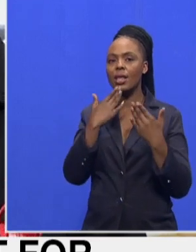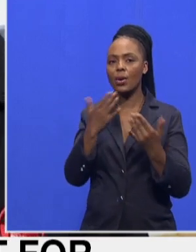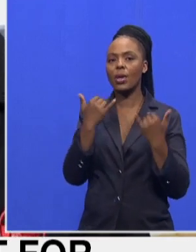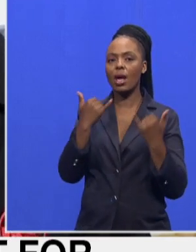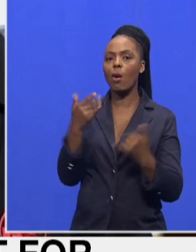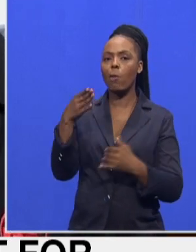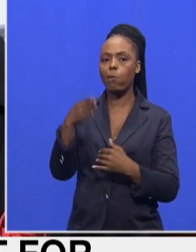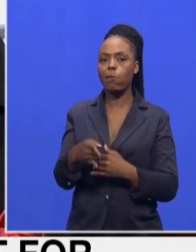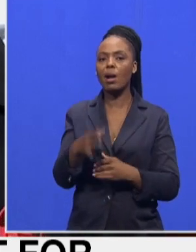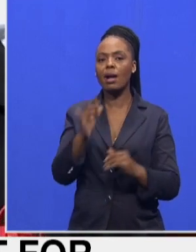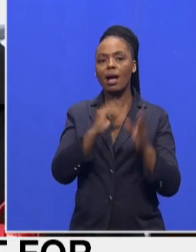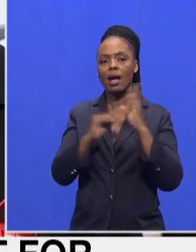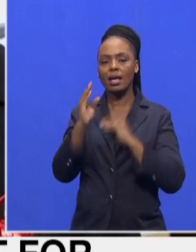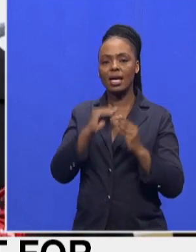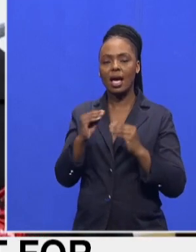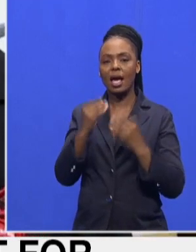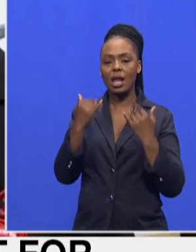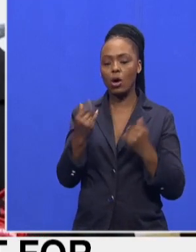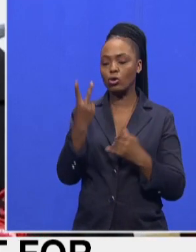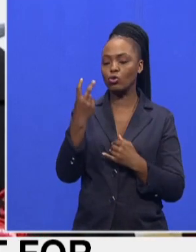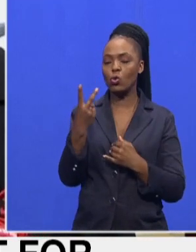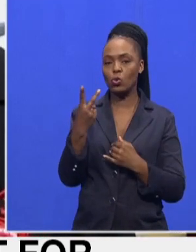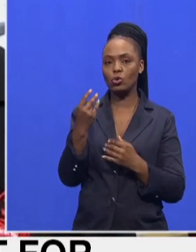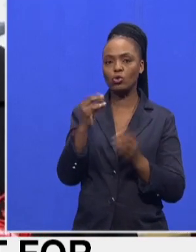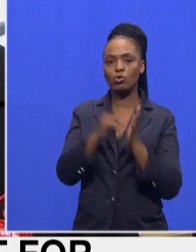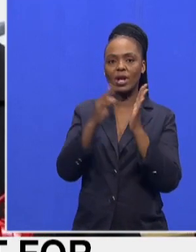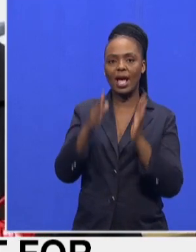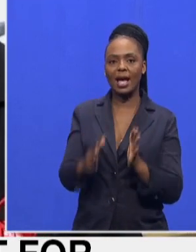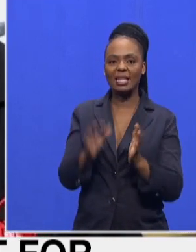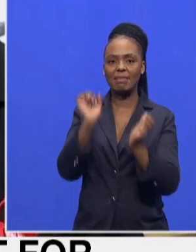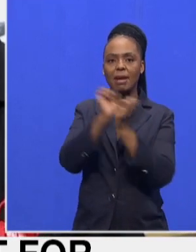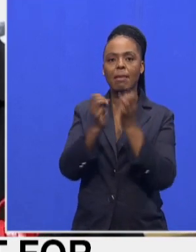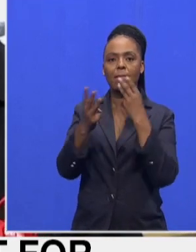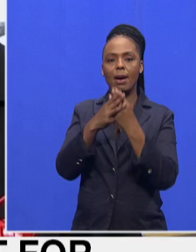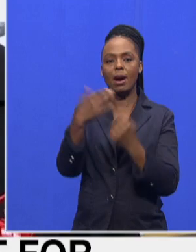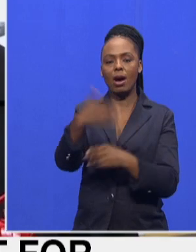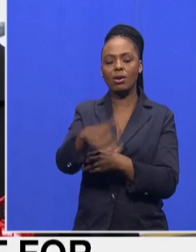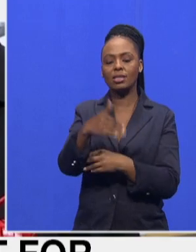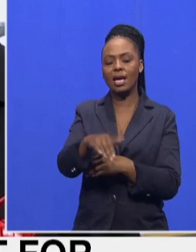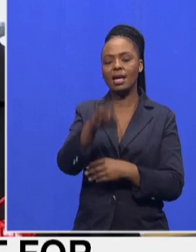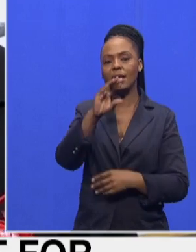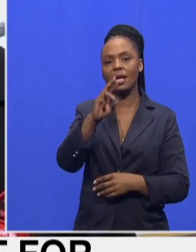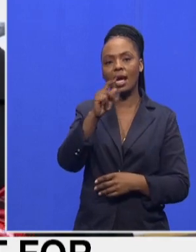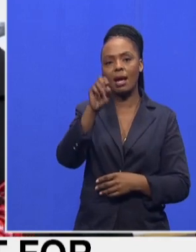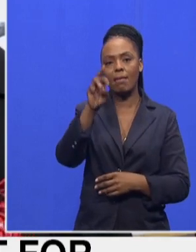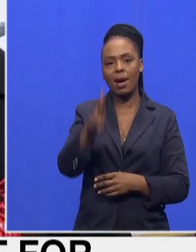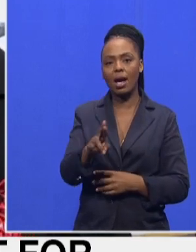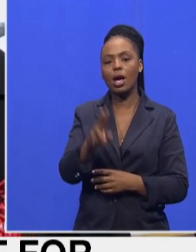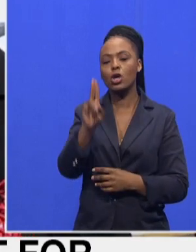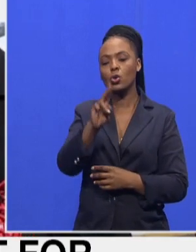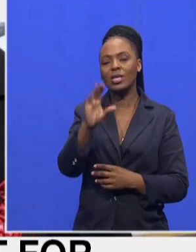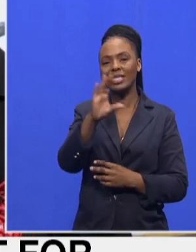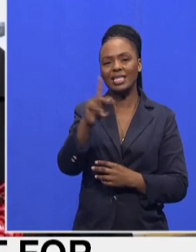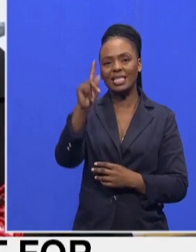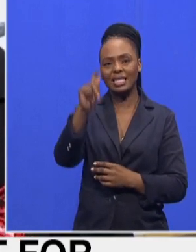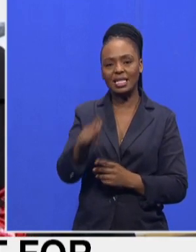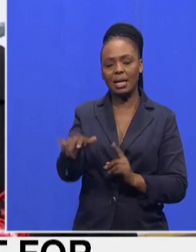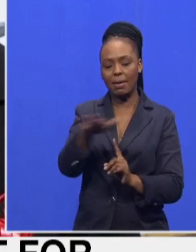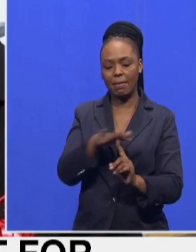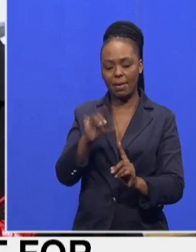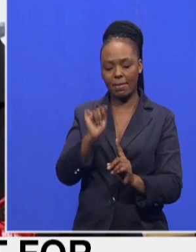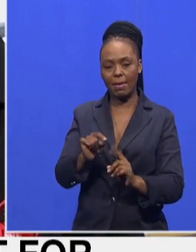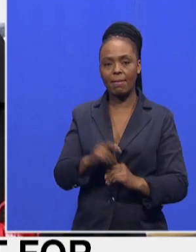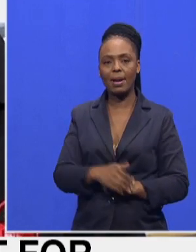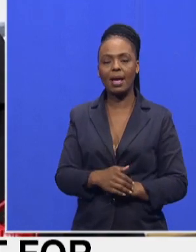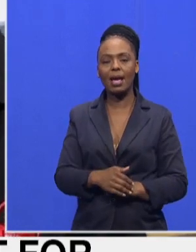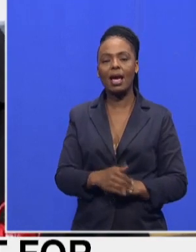the two students were wrongfully detained outside of Kramer, which is on UCT Middle Campus, and they were taken to a